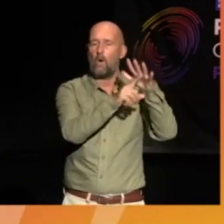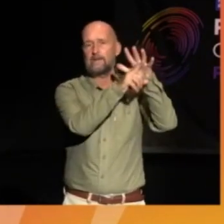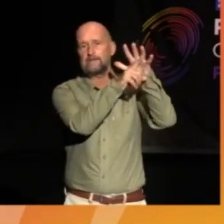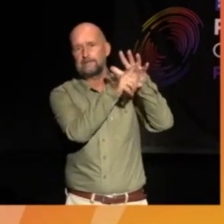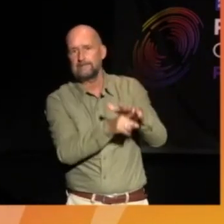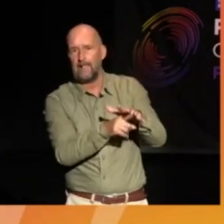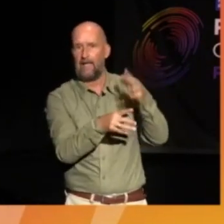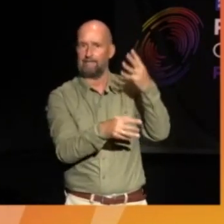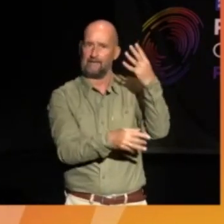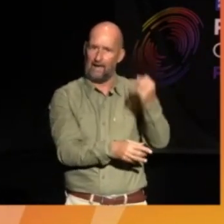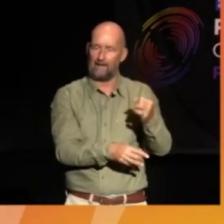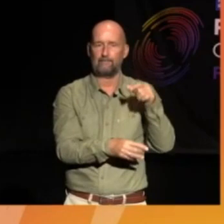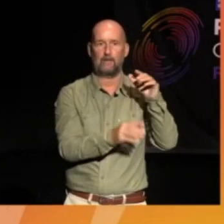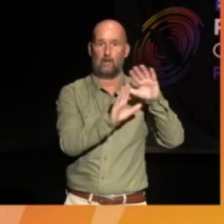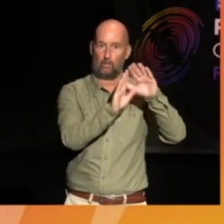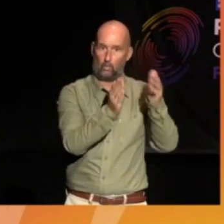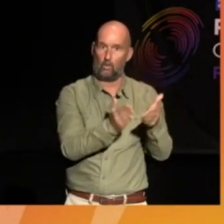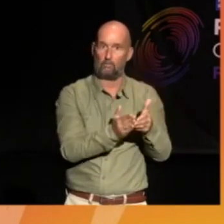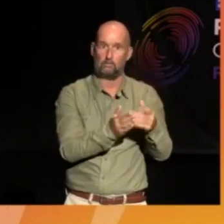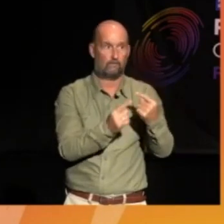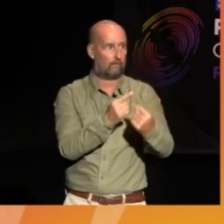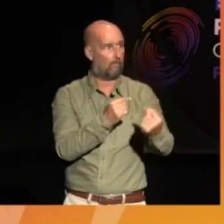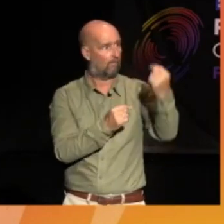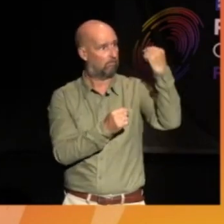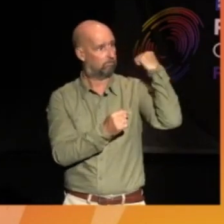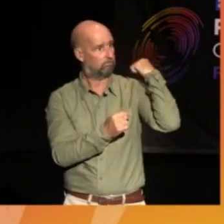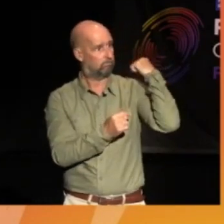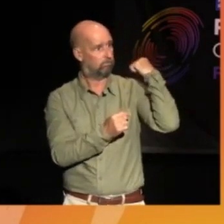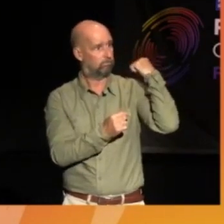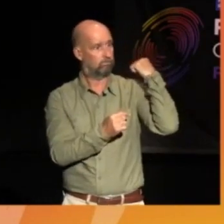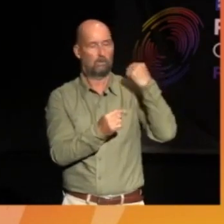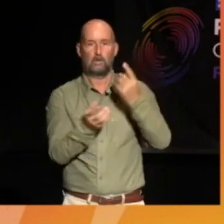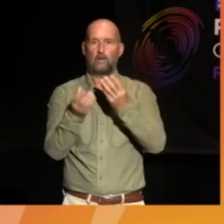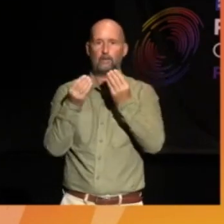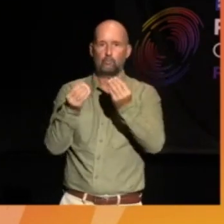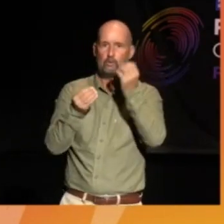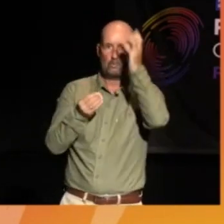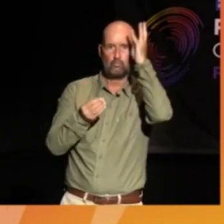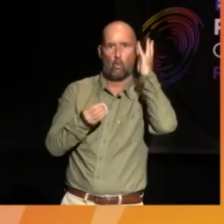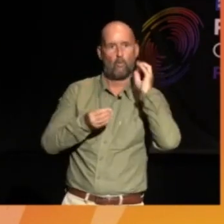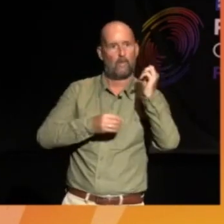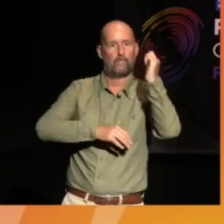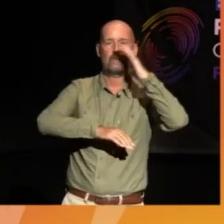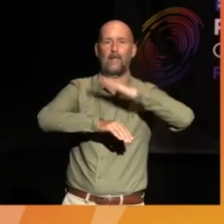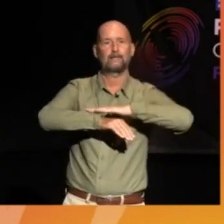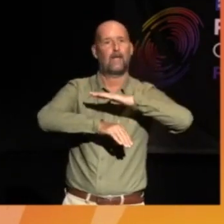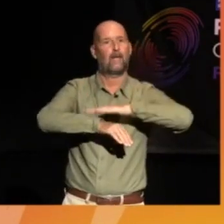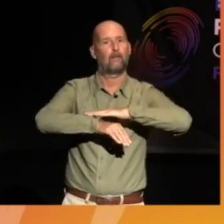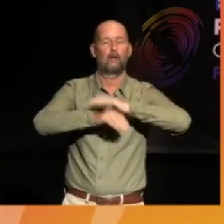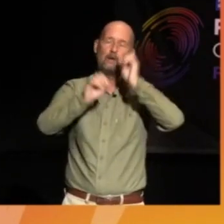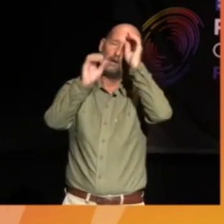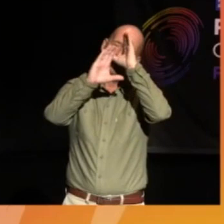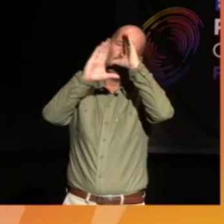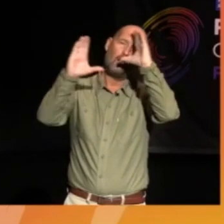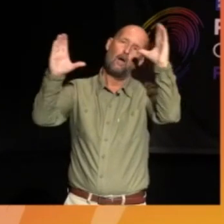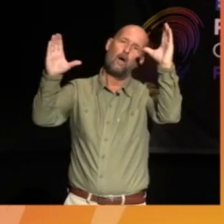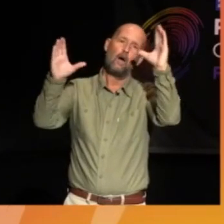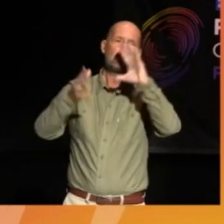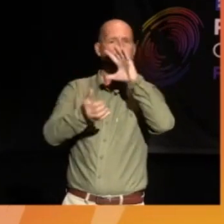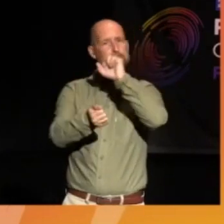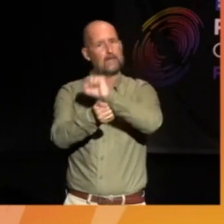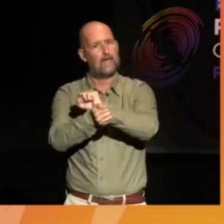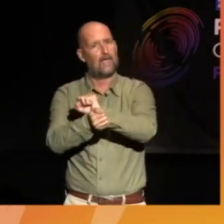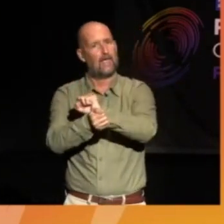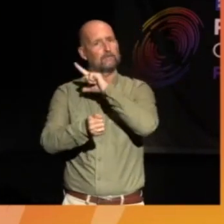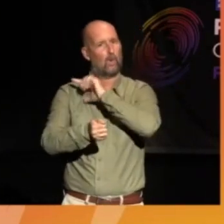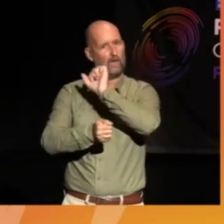the world now than there were in the Greek and Roman times, when we're used to knowing that there was slaves as part